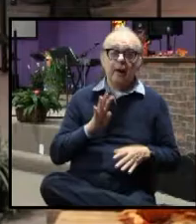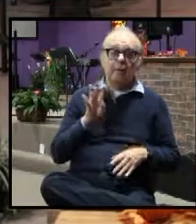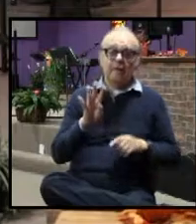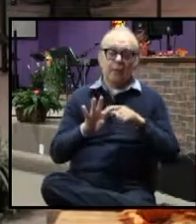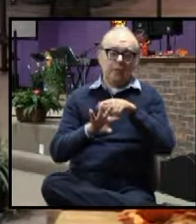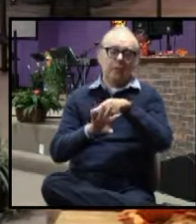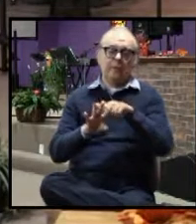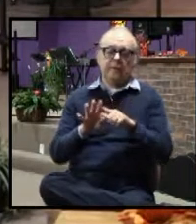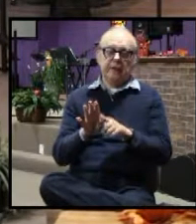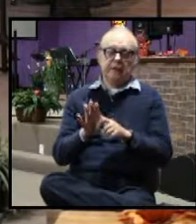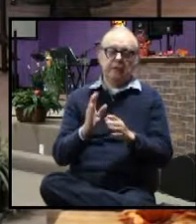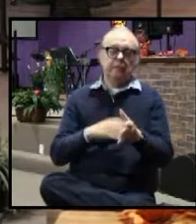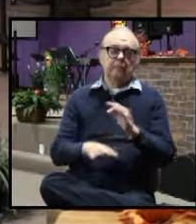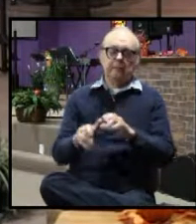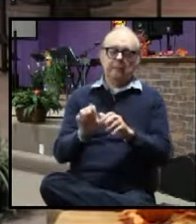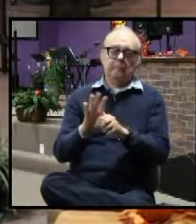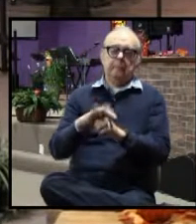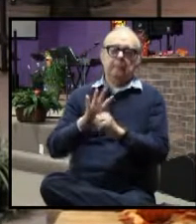4 fingers?